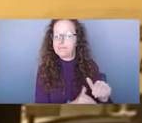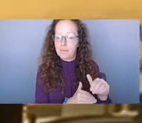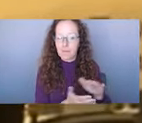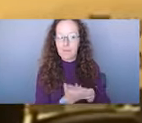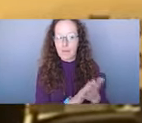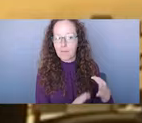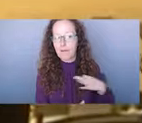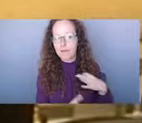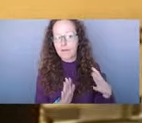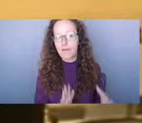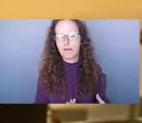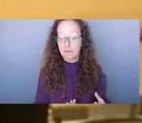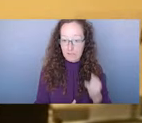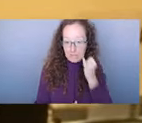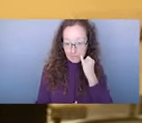Doe.